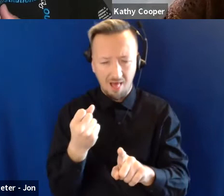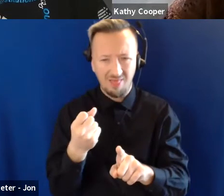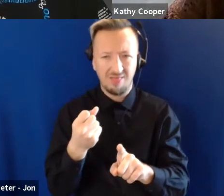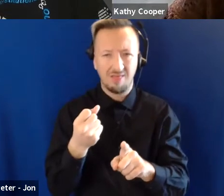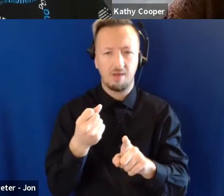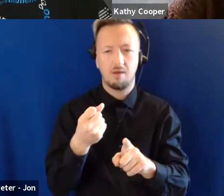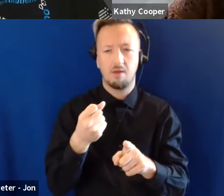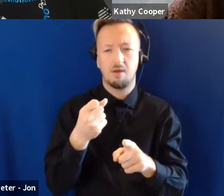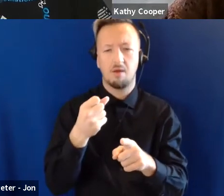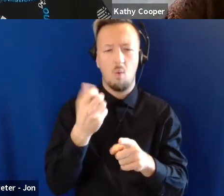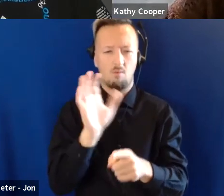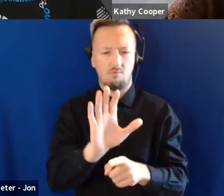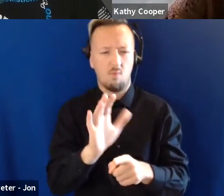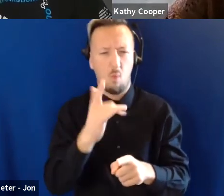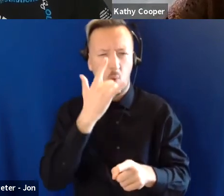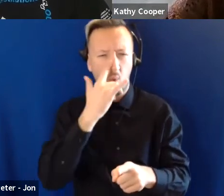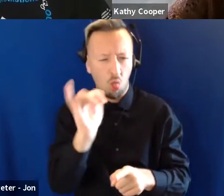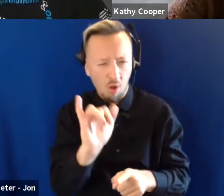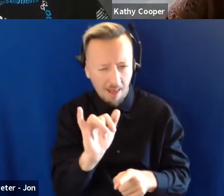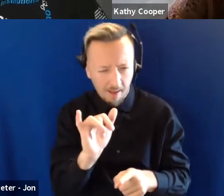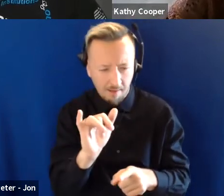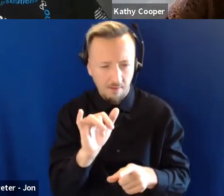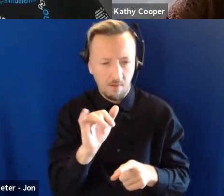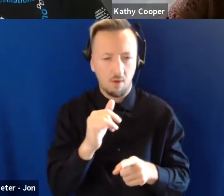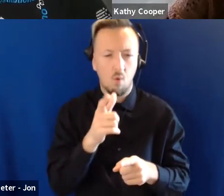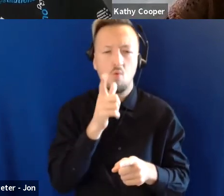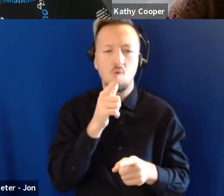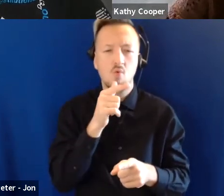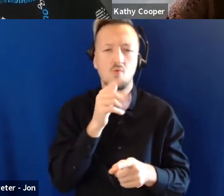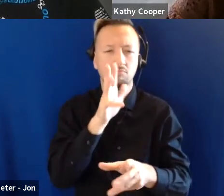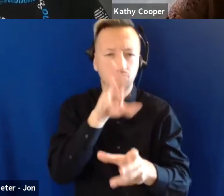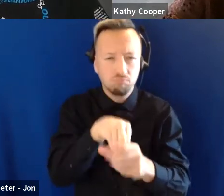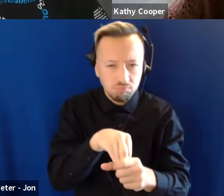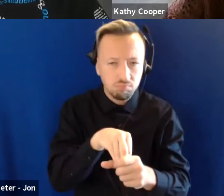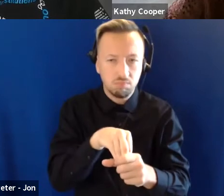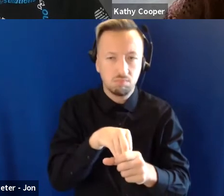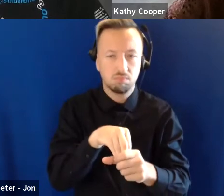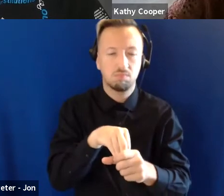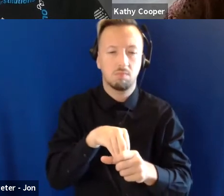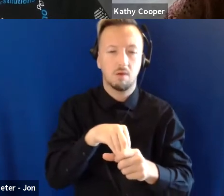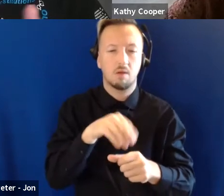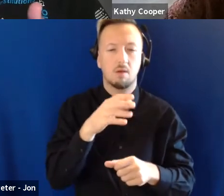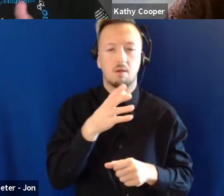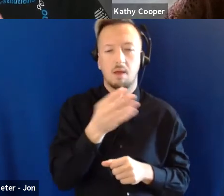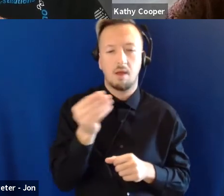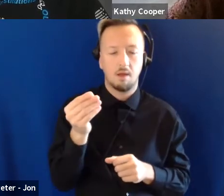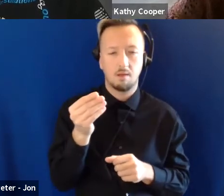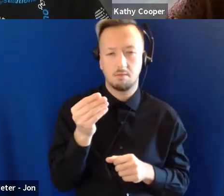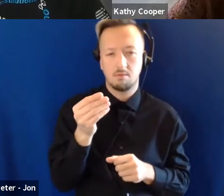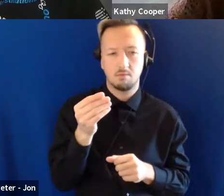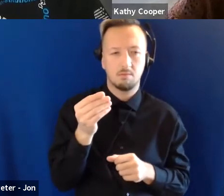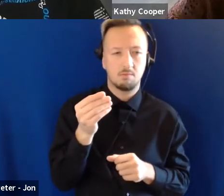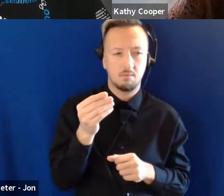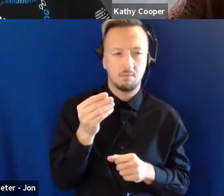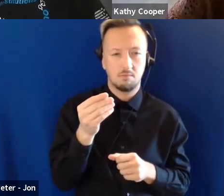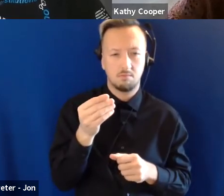services, look like, and, who are engaged with those services, and,